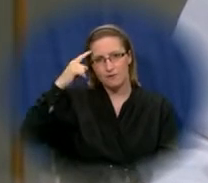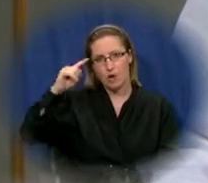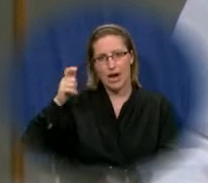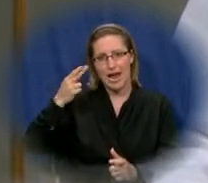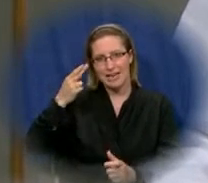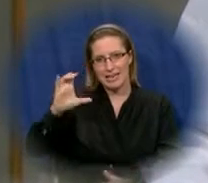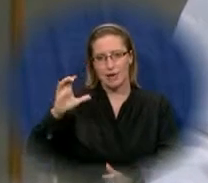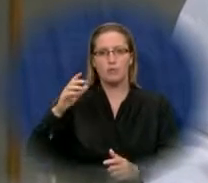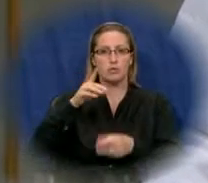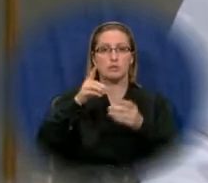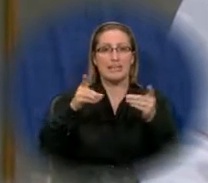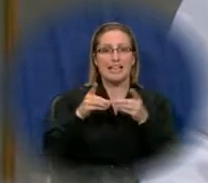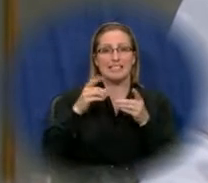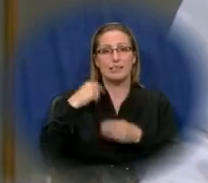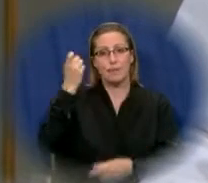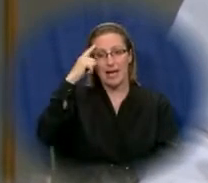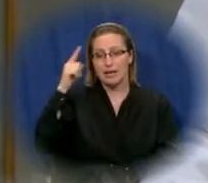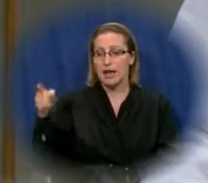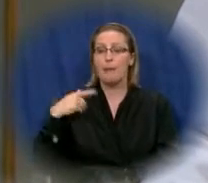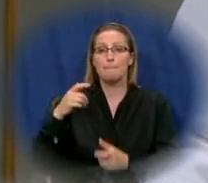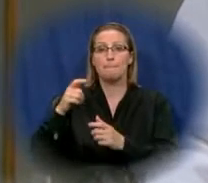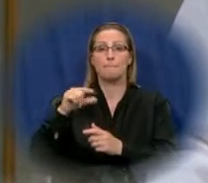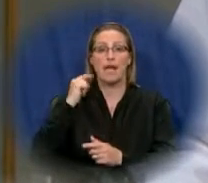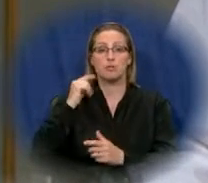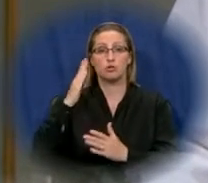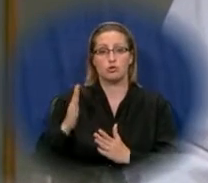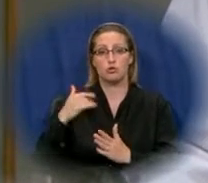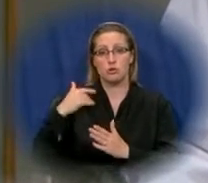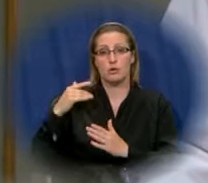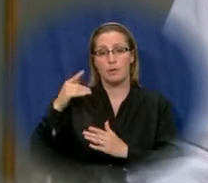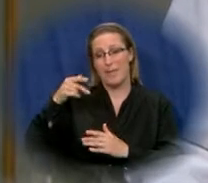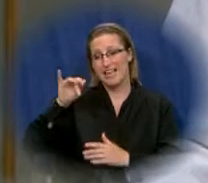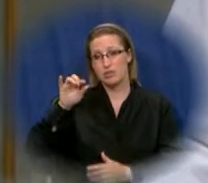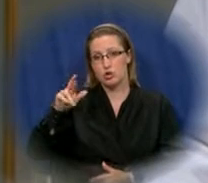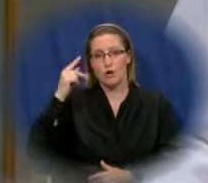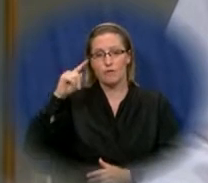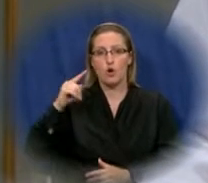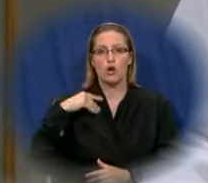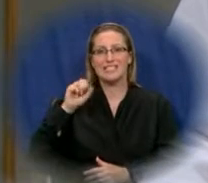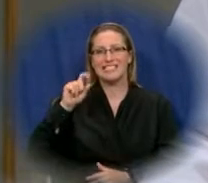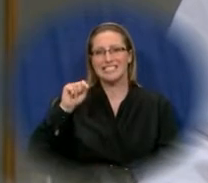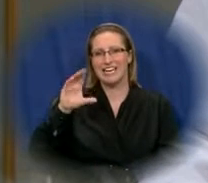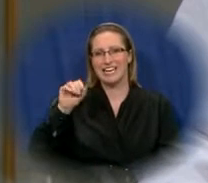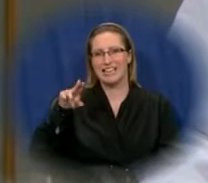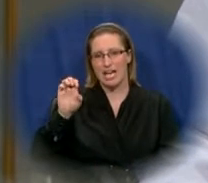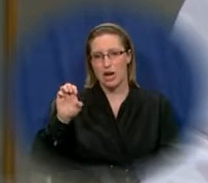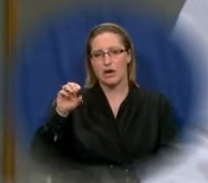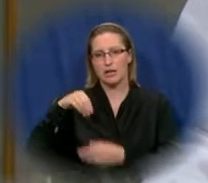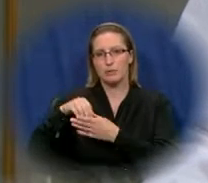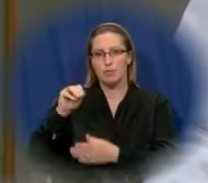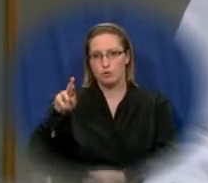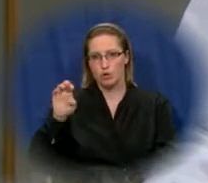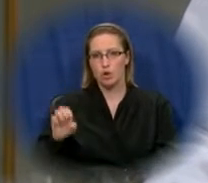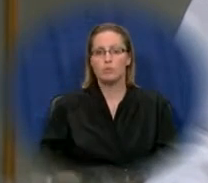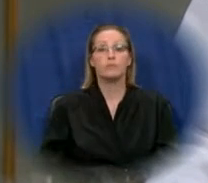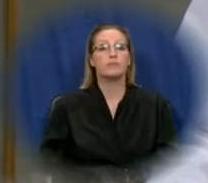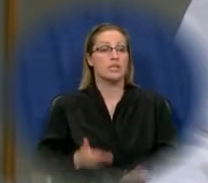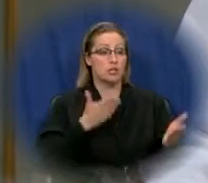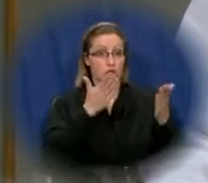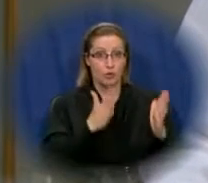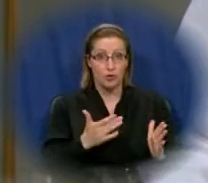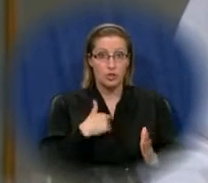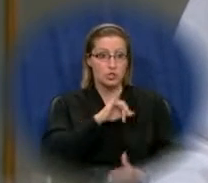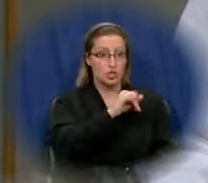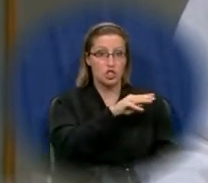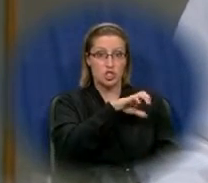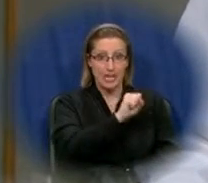Madison and pastor of St. Clair of Assisi Parish in Monroe. Assisting Monsignor Larry as acolytes were James